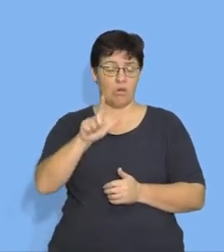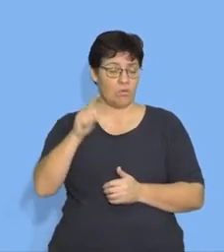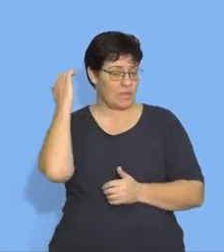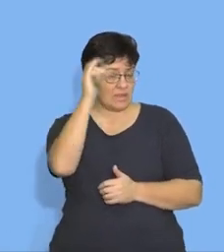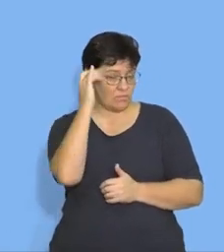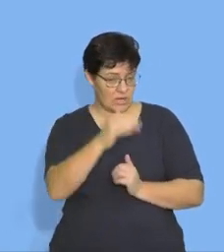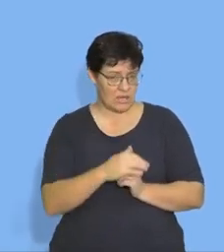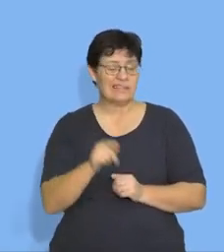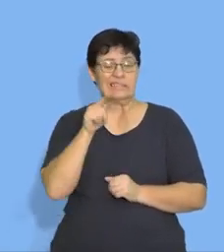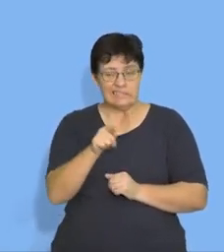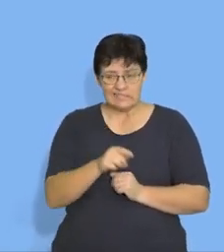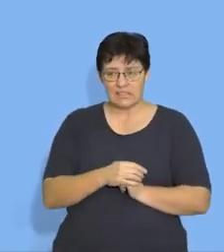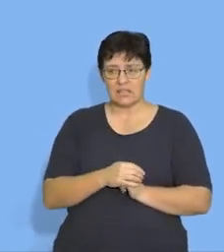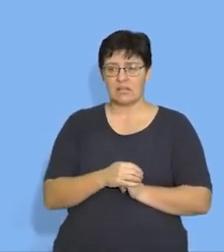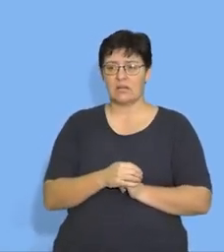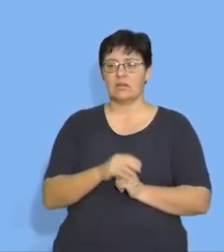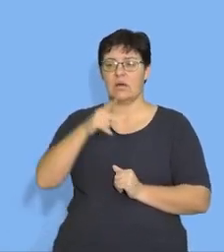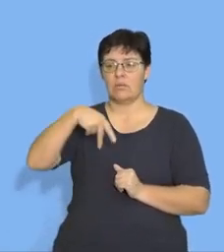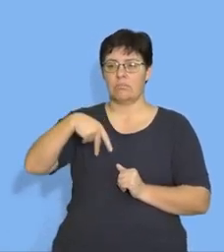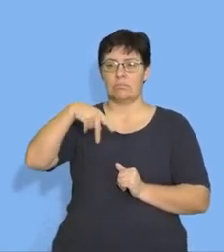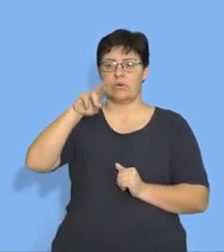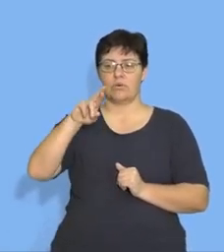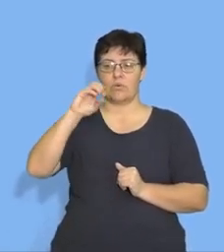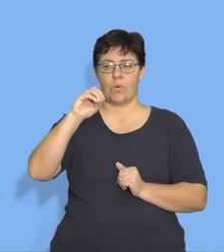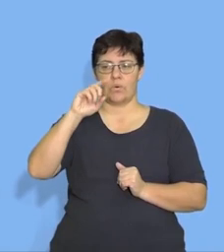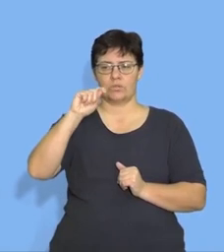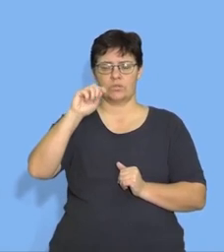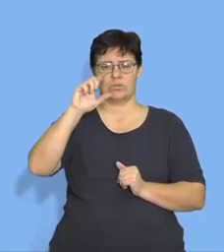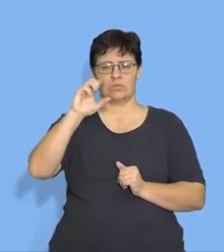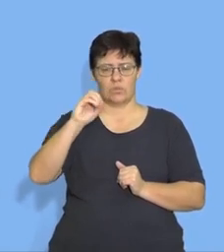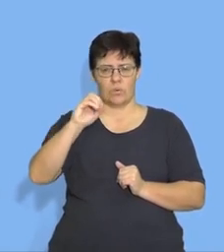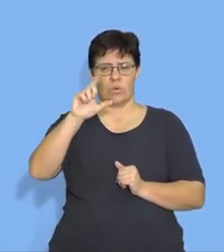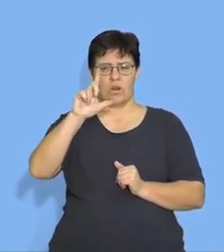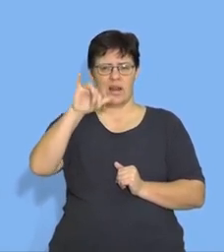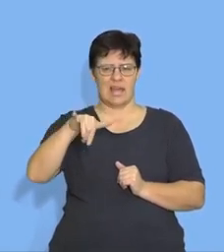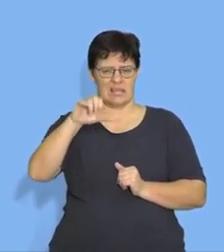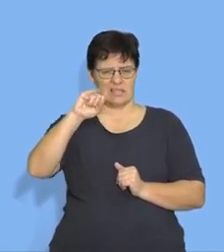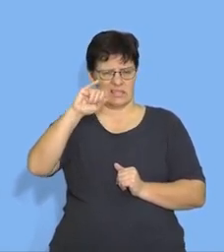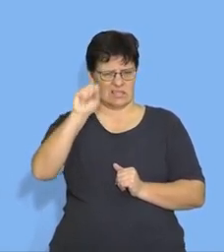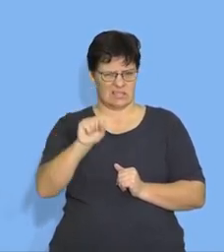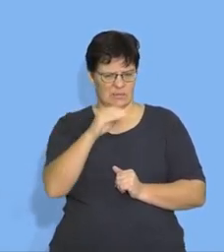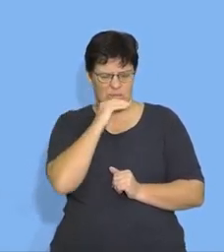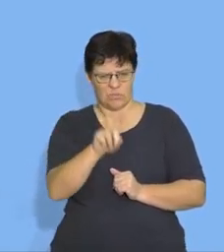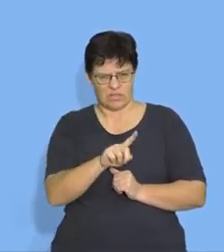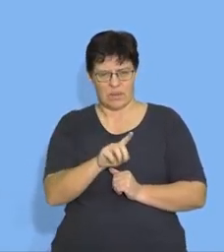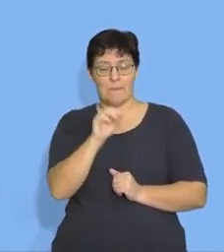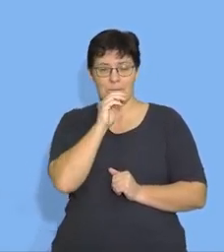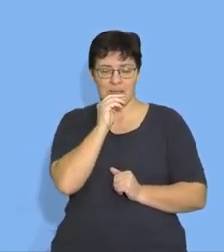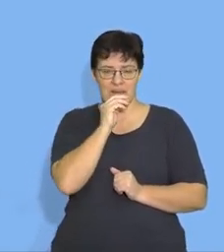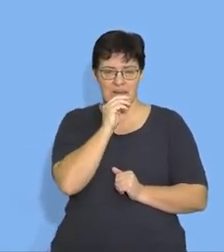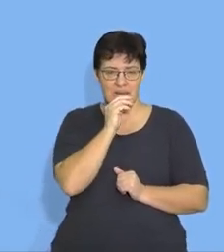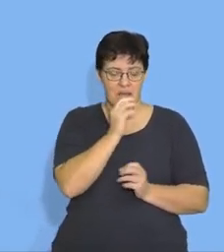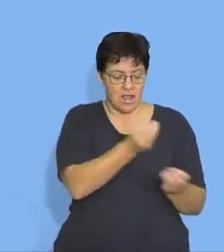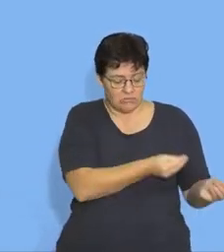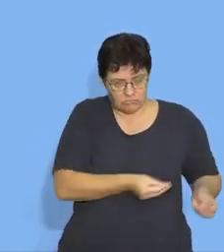are referred to as protolysis. So what is protolysis? Protolysis is a reaction that involves the transfer or exchange